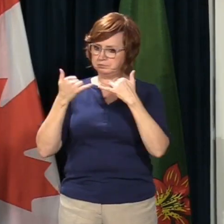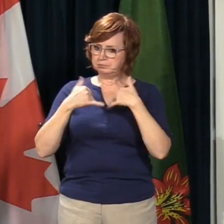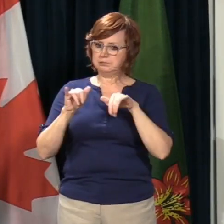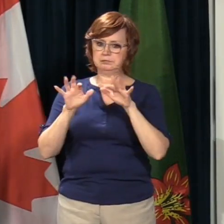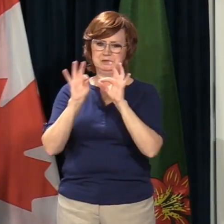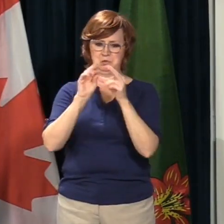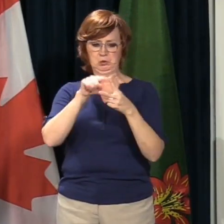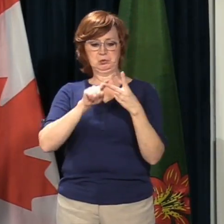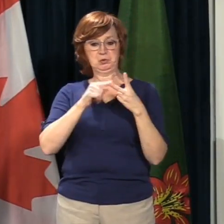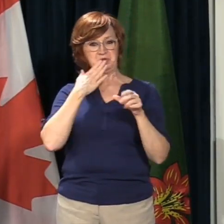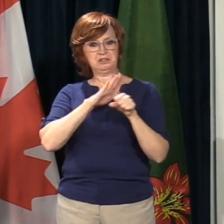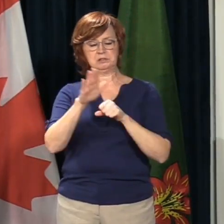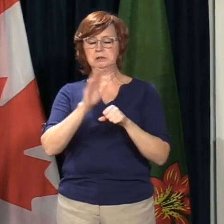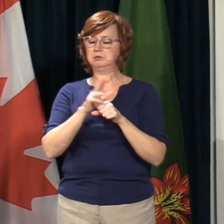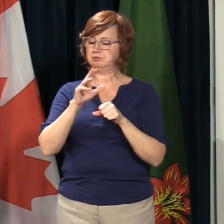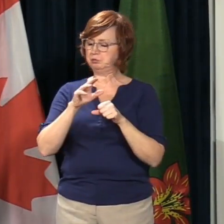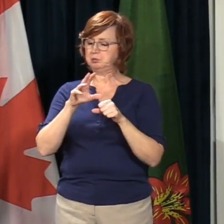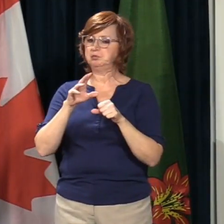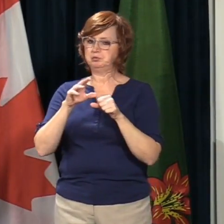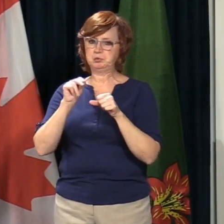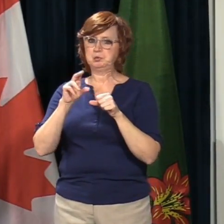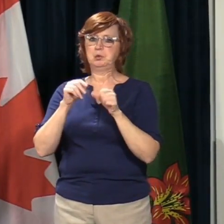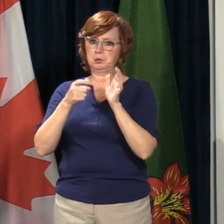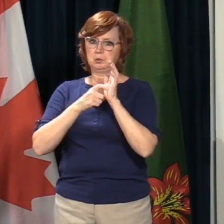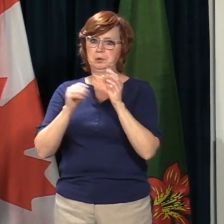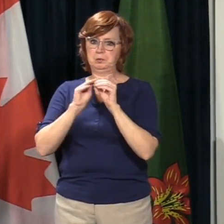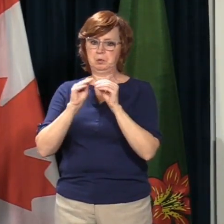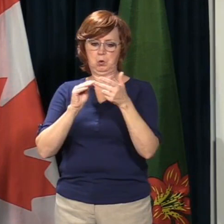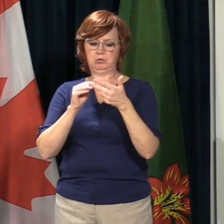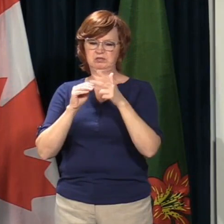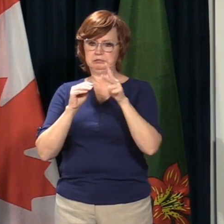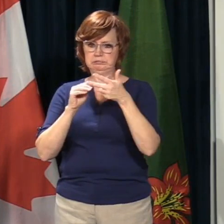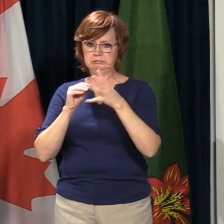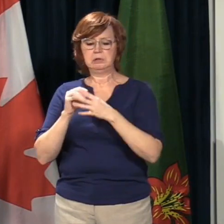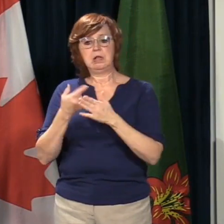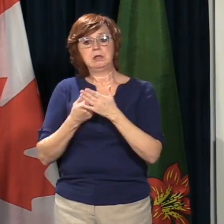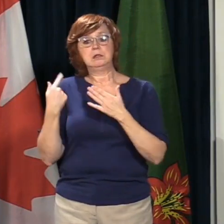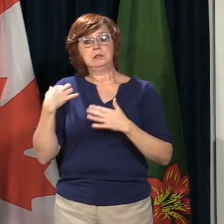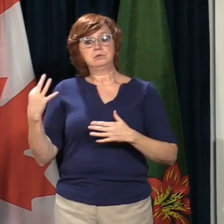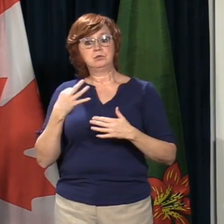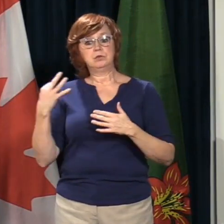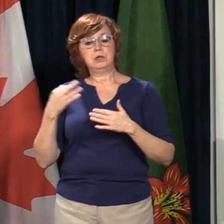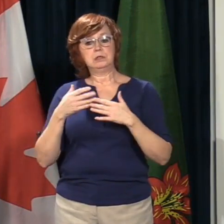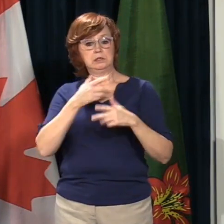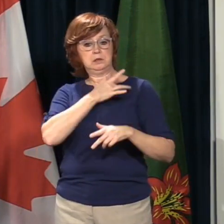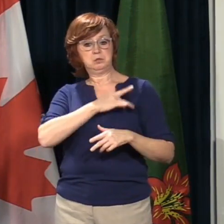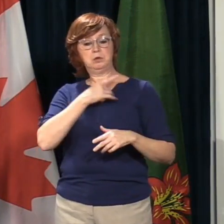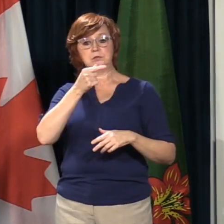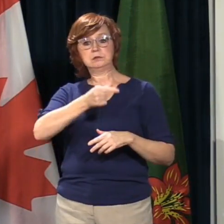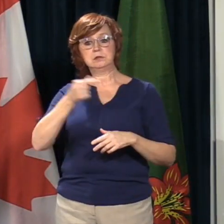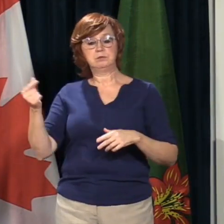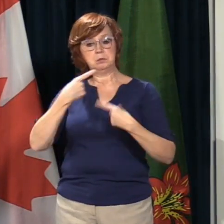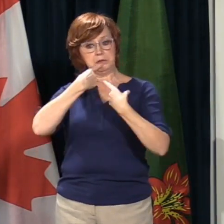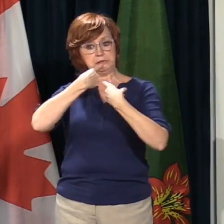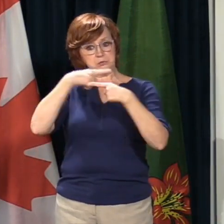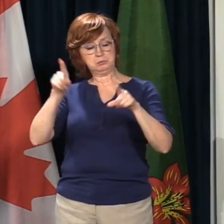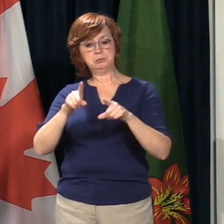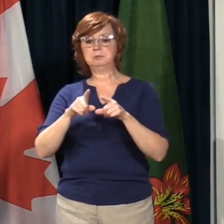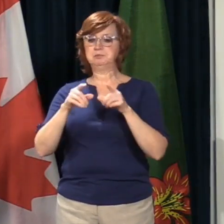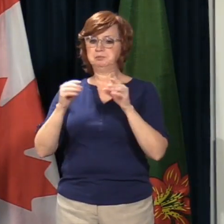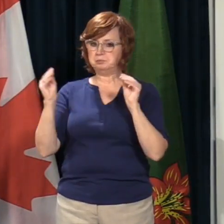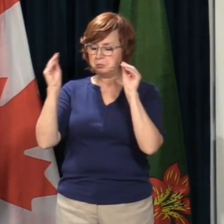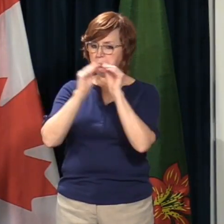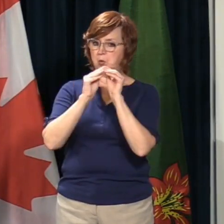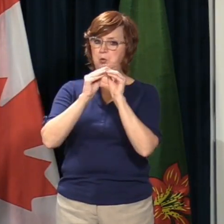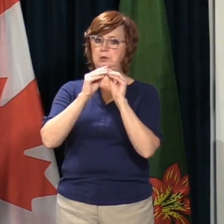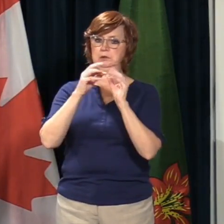protections. Prior to the public health order that was issued last Friday by the province, we had already started the creation of a strategy